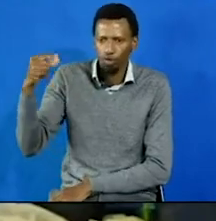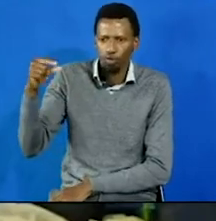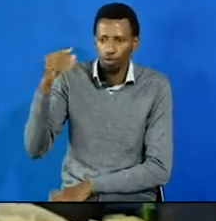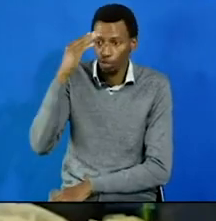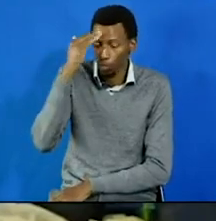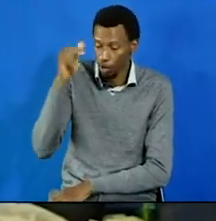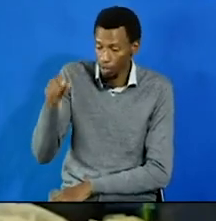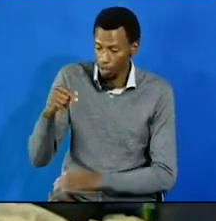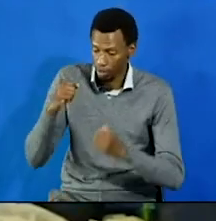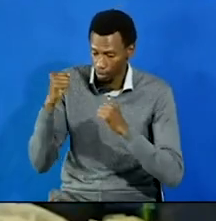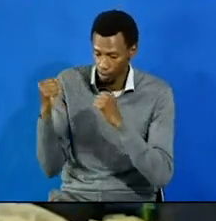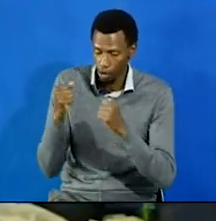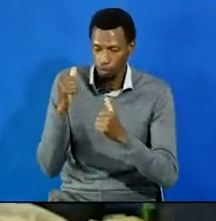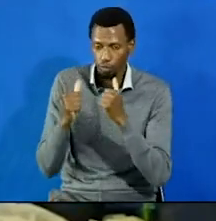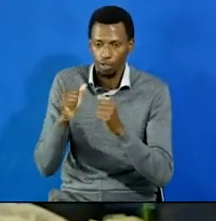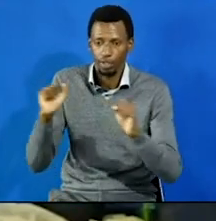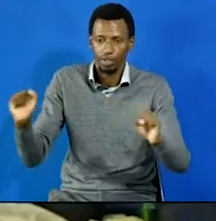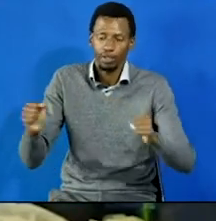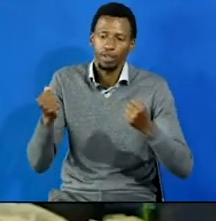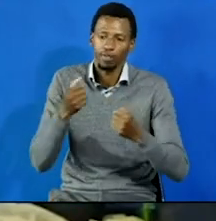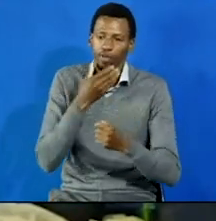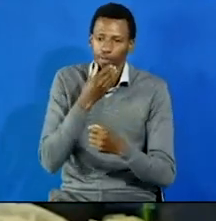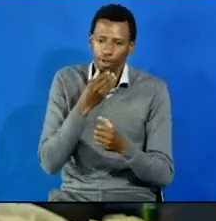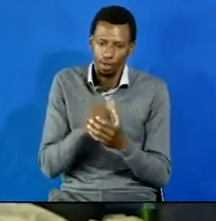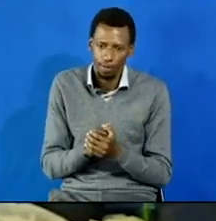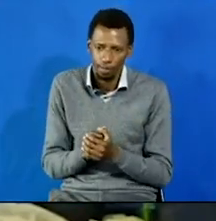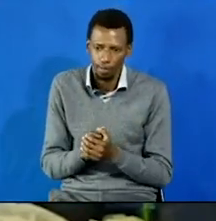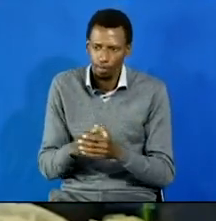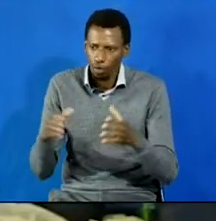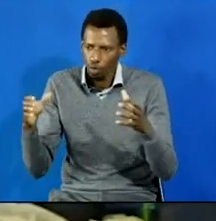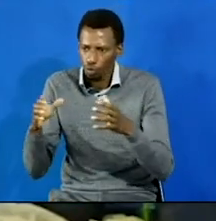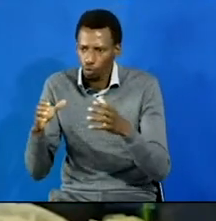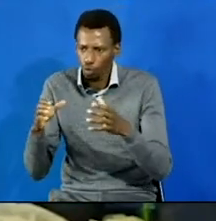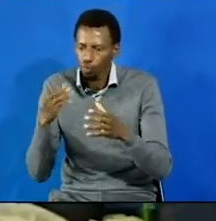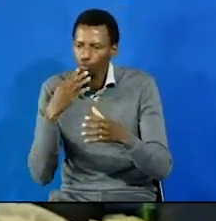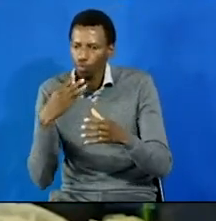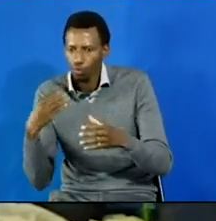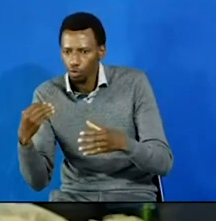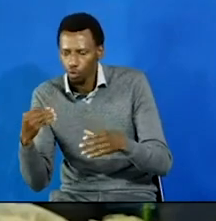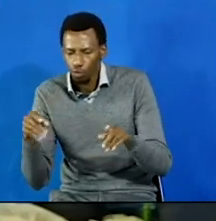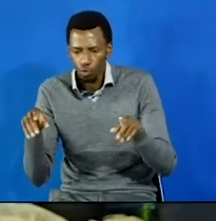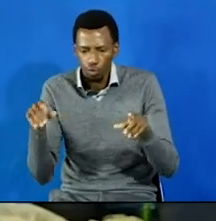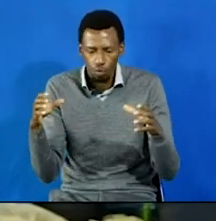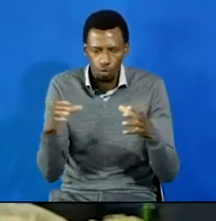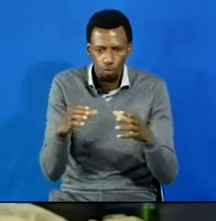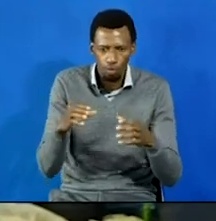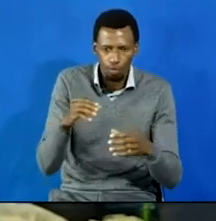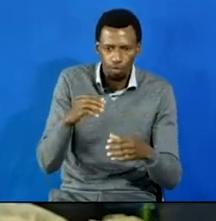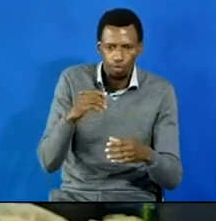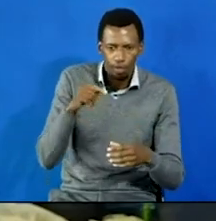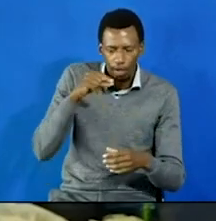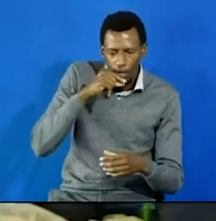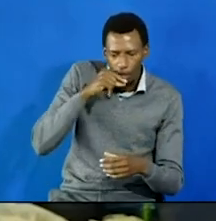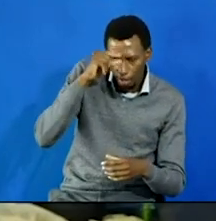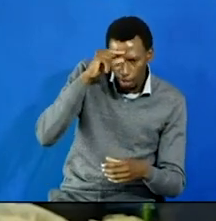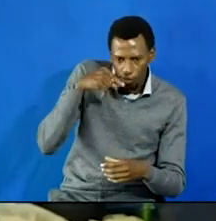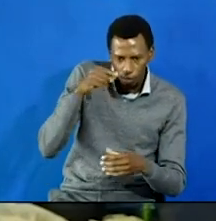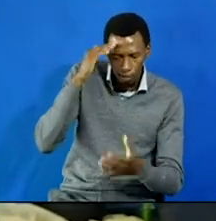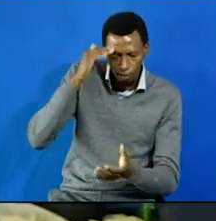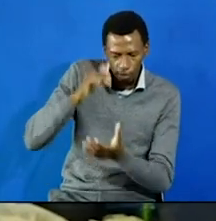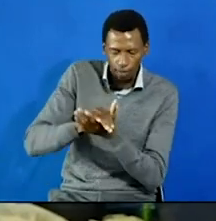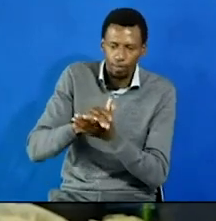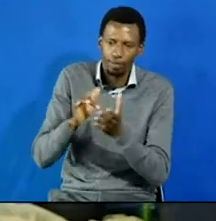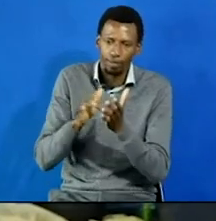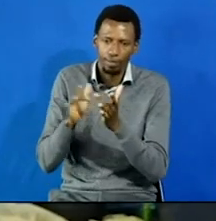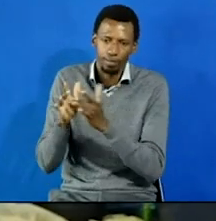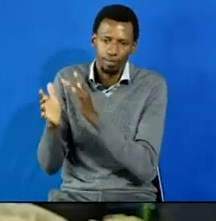that saves men. Greeks and Jews, those who believe in Jesus Christ. Amen.